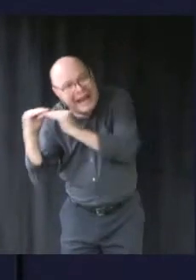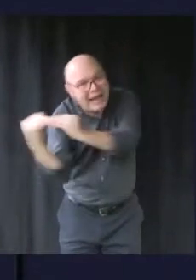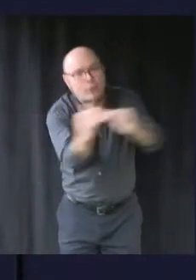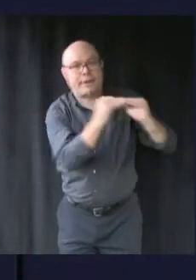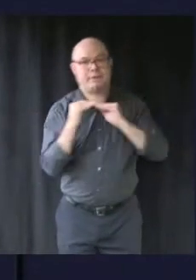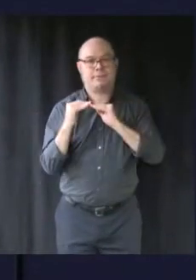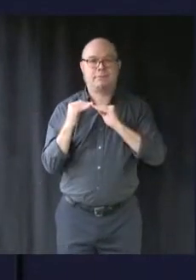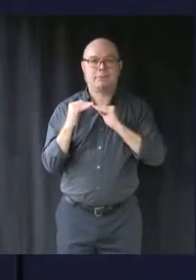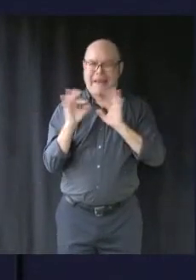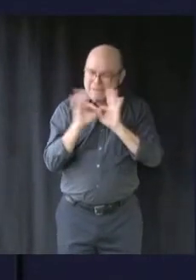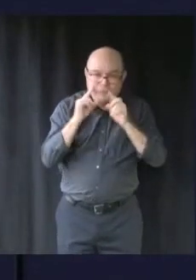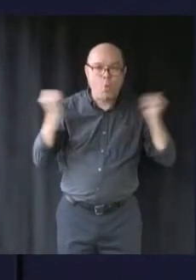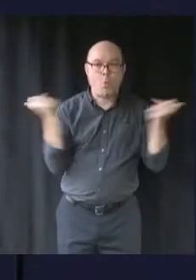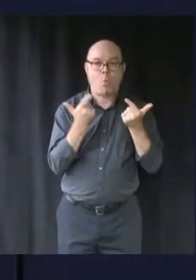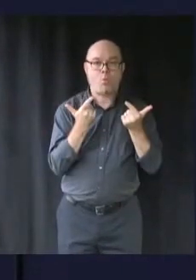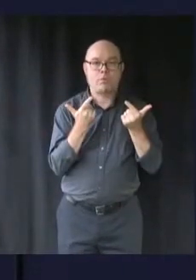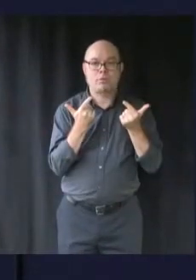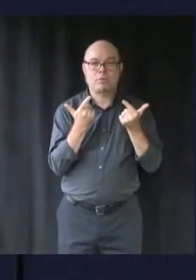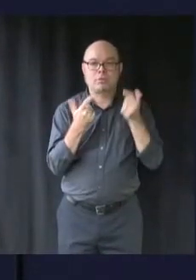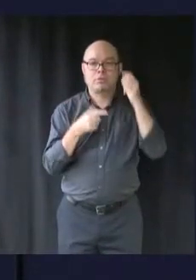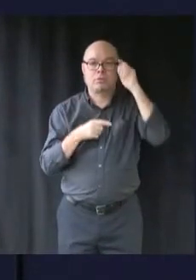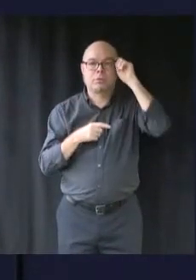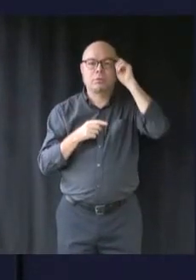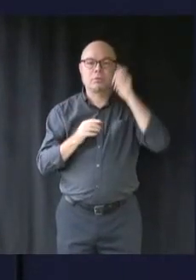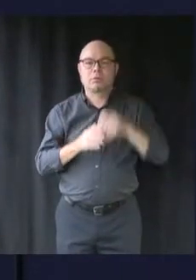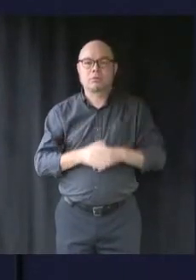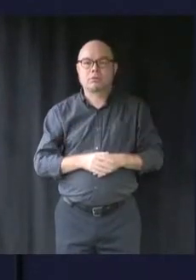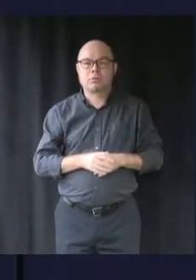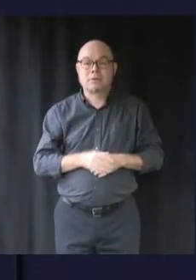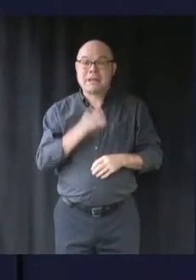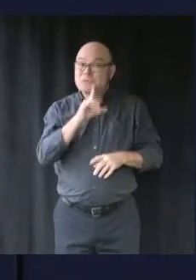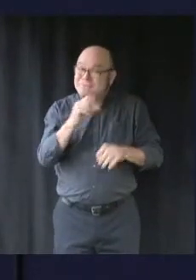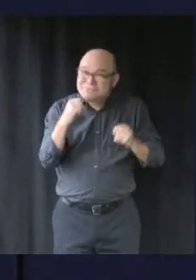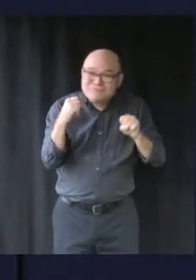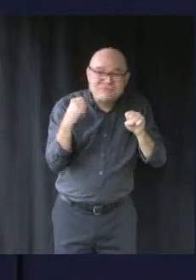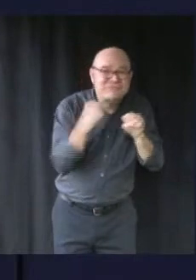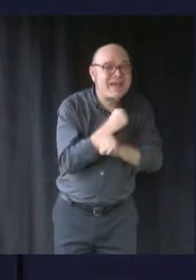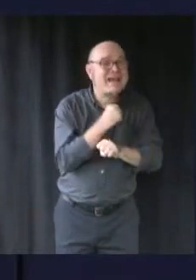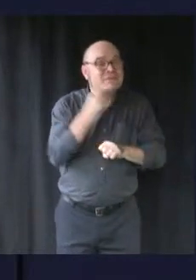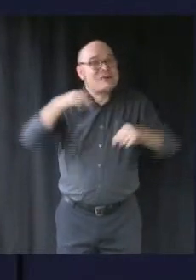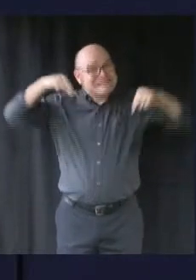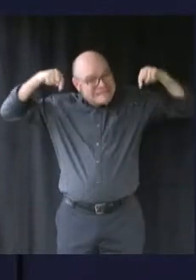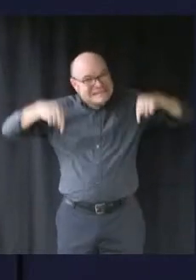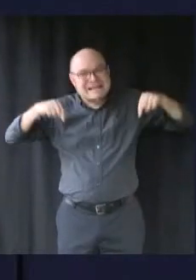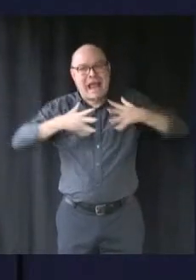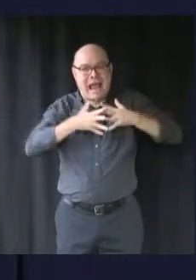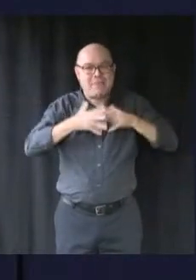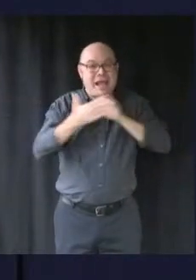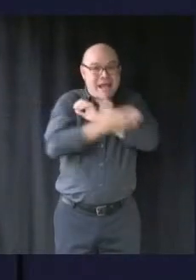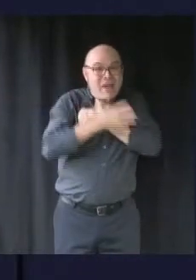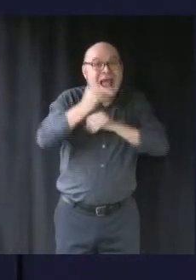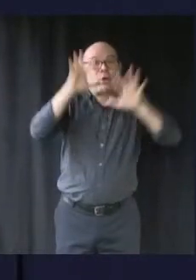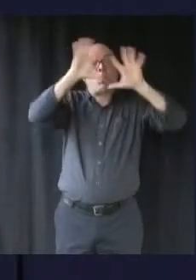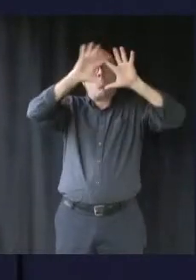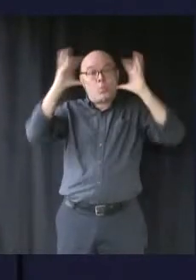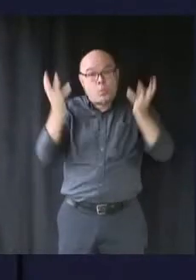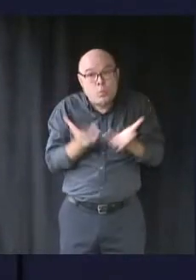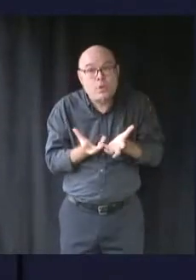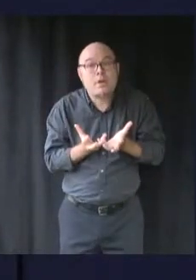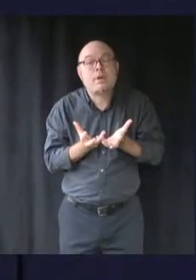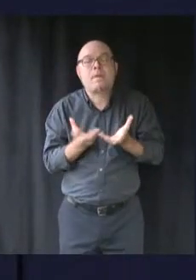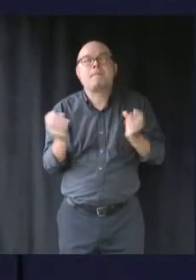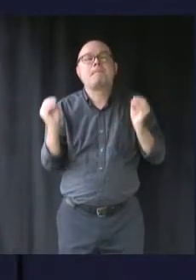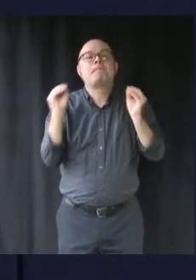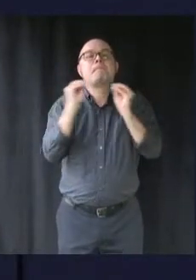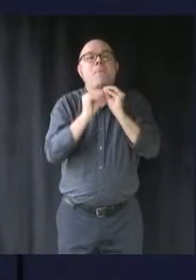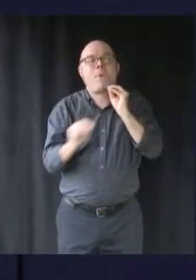to the unending fight to bring our own nation, our own world, closer to a future in which every human being is free